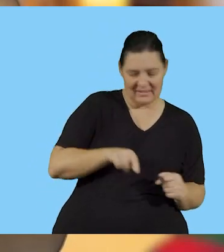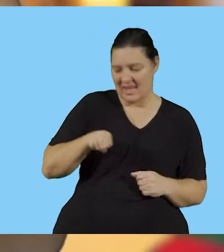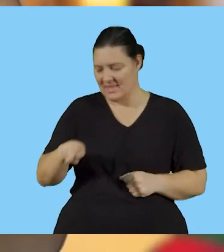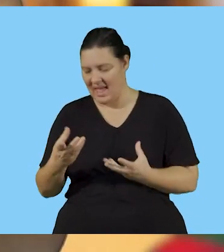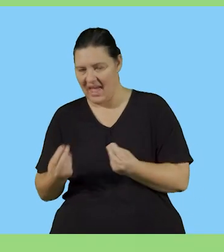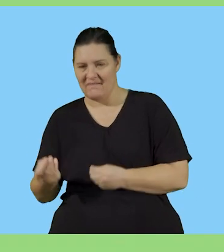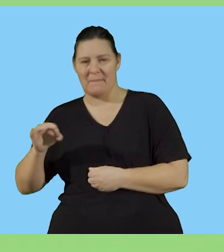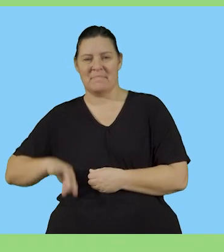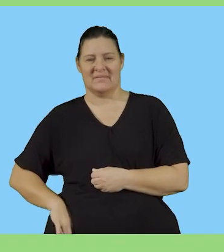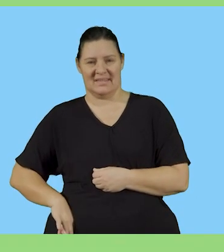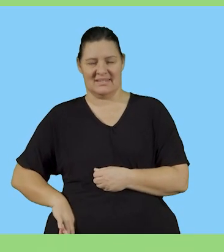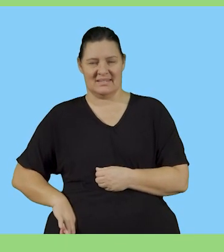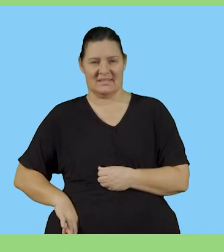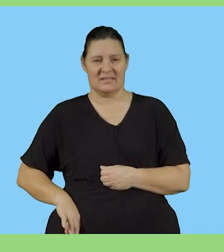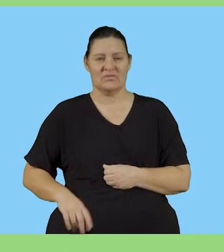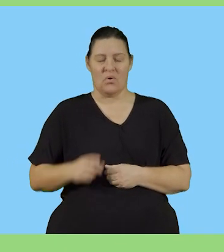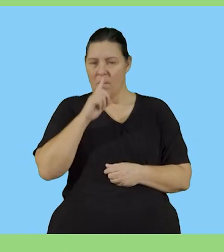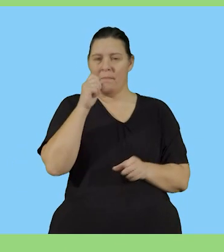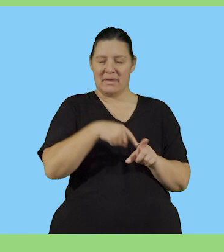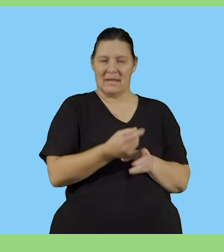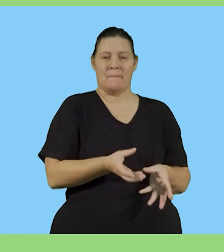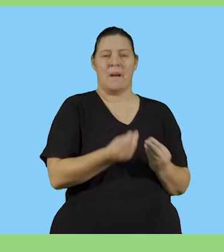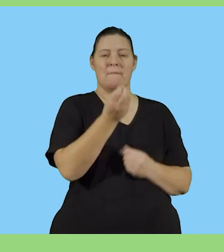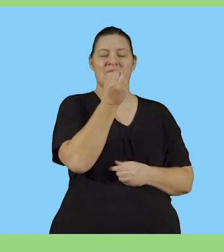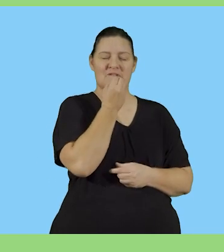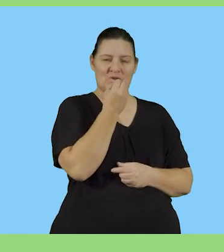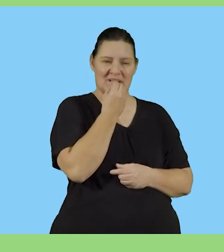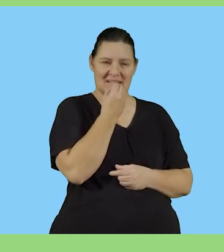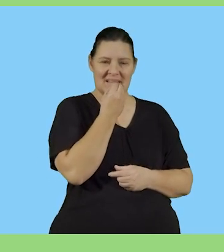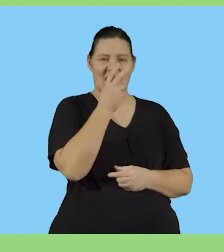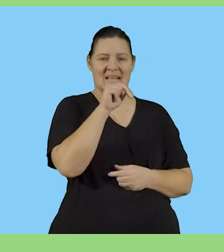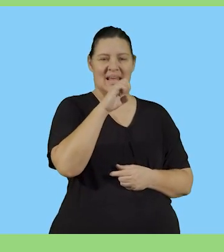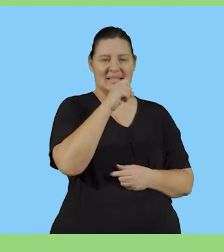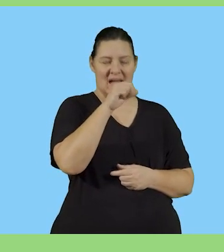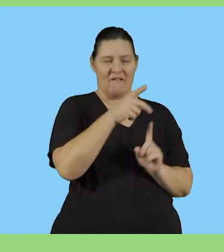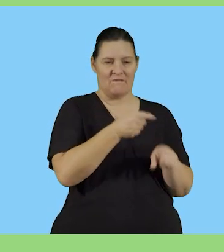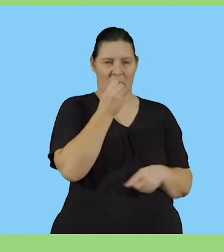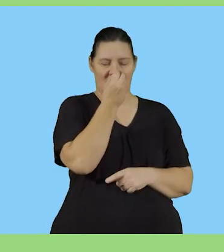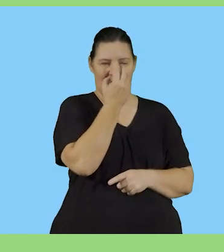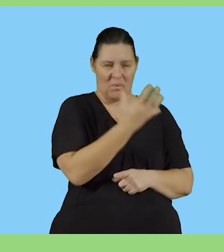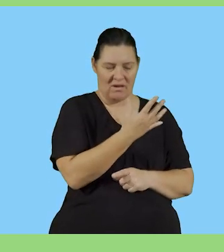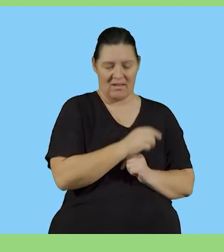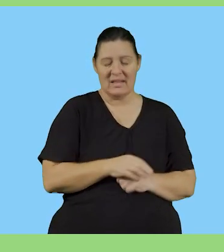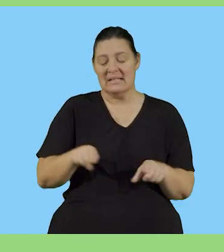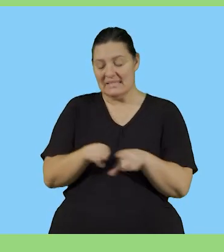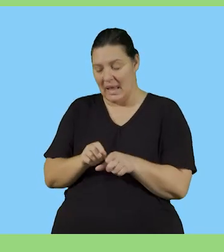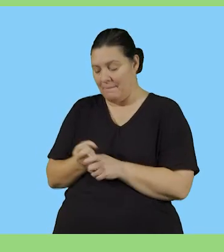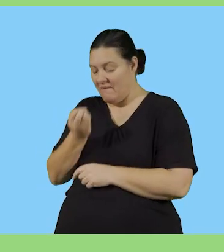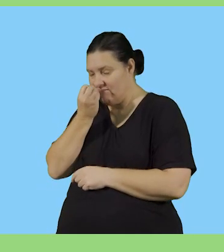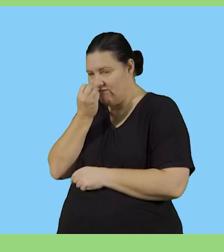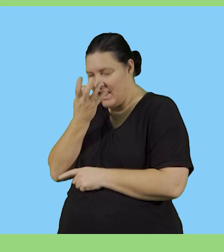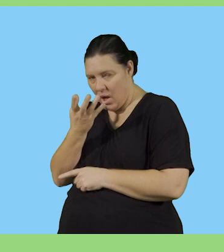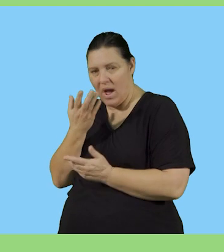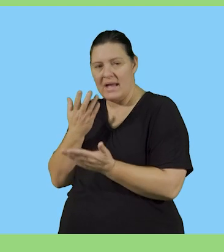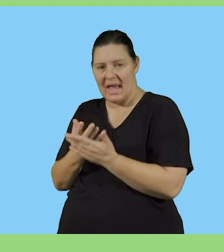So mutualism here, we have the bee gets food, which is the nectar, from the flower. And then this